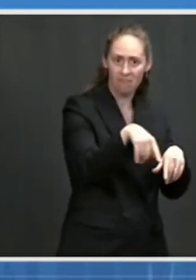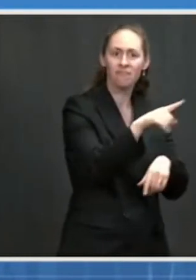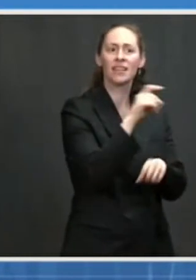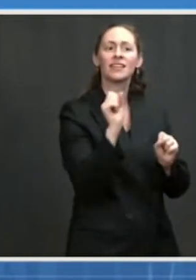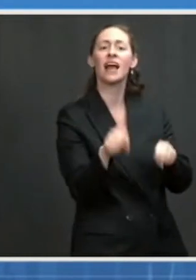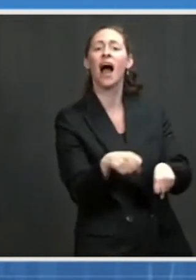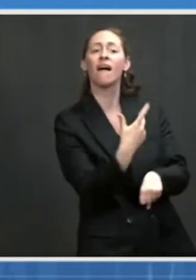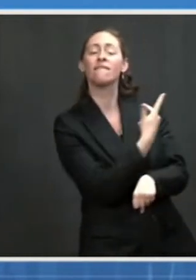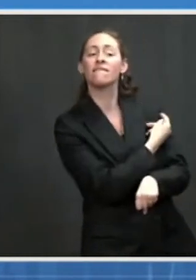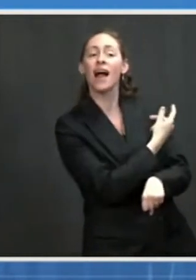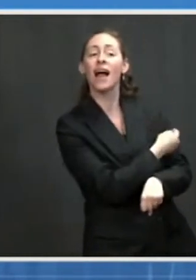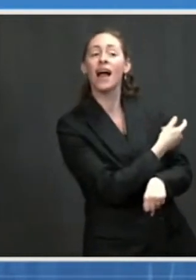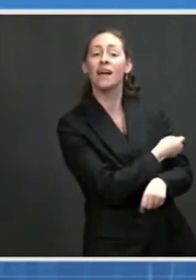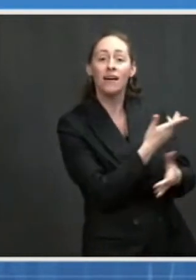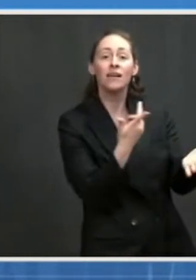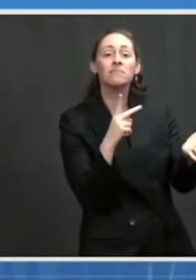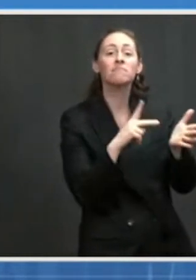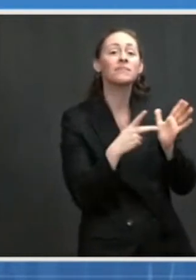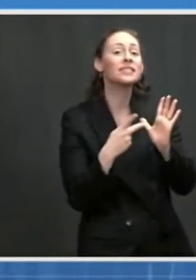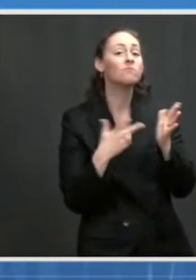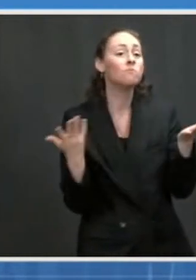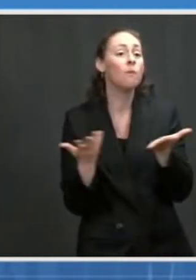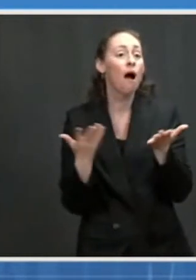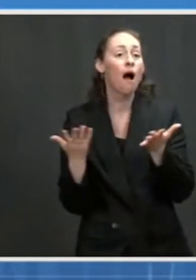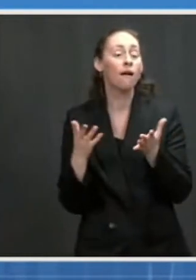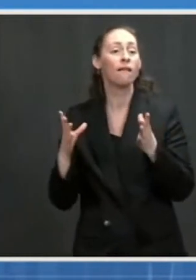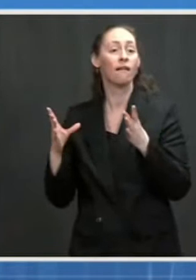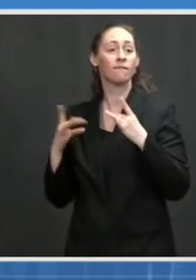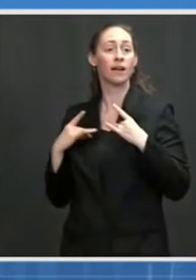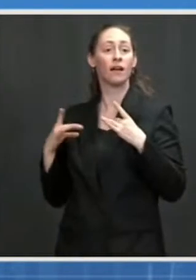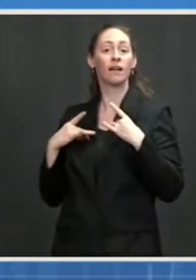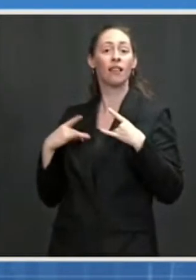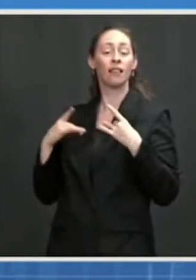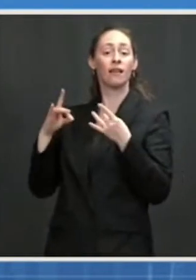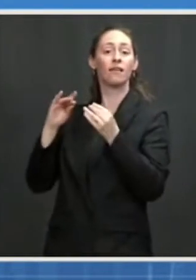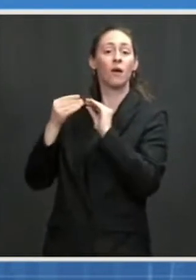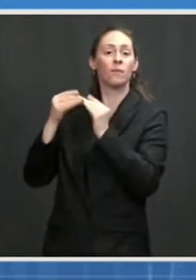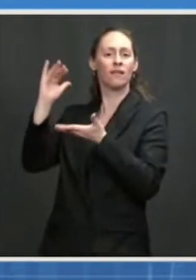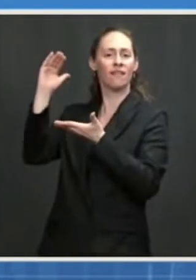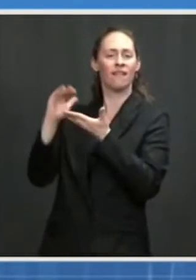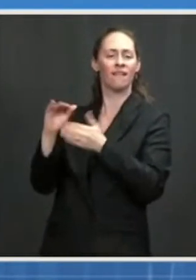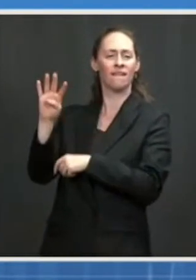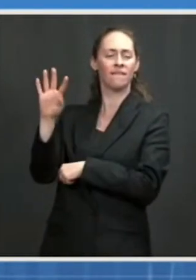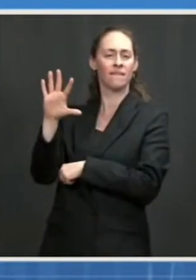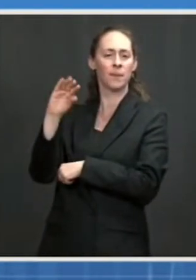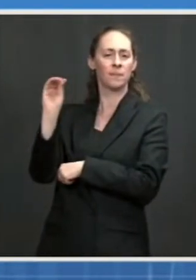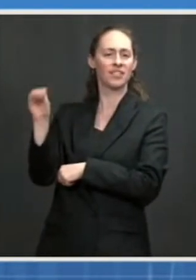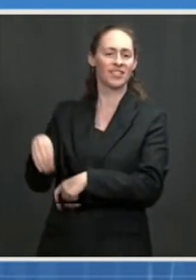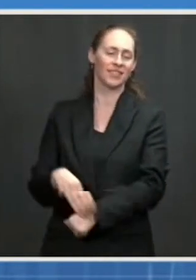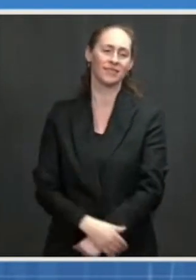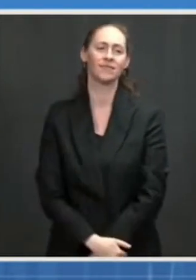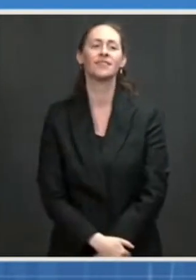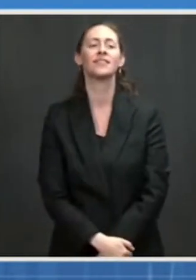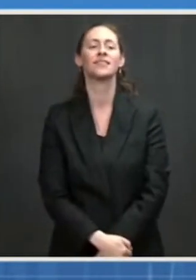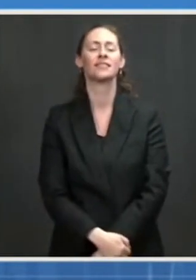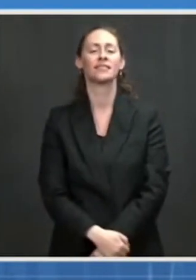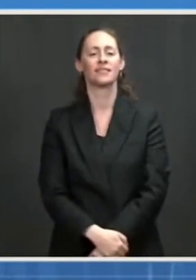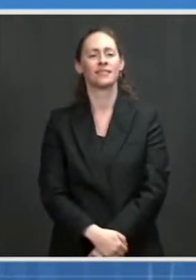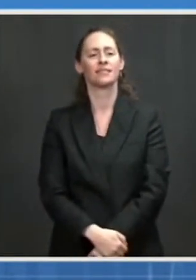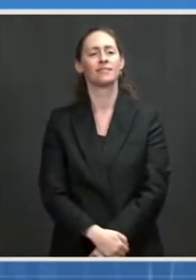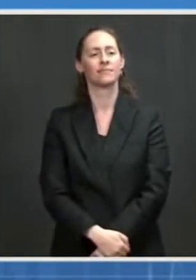And since everyone became eligible 3 weeks ago, that is everyone 16 and over, a full 12%